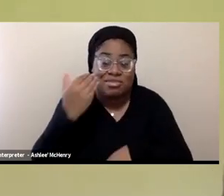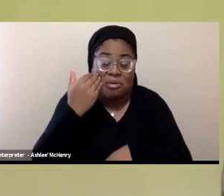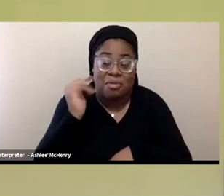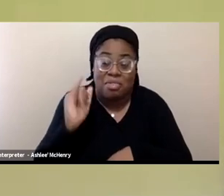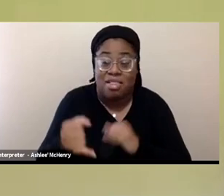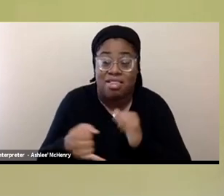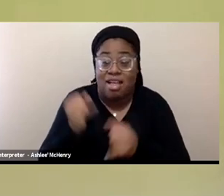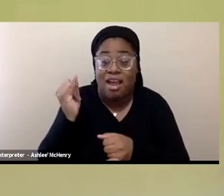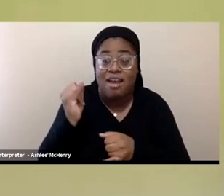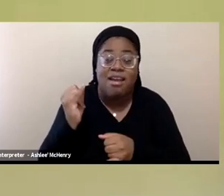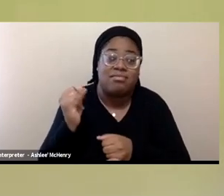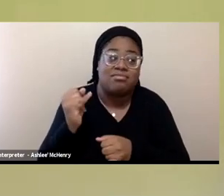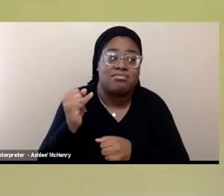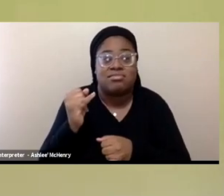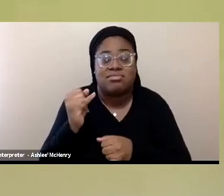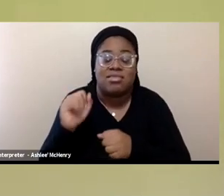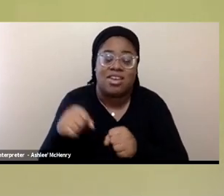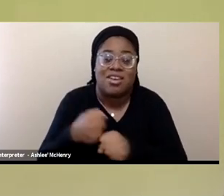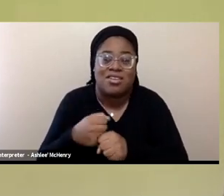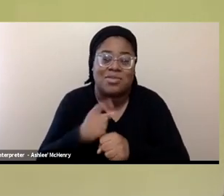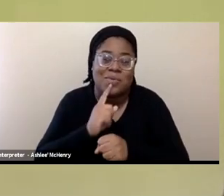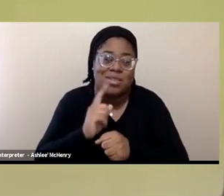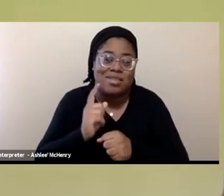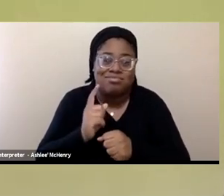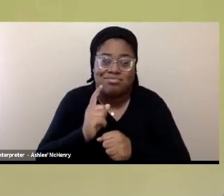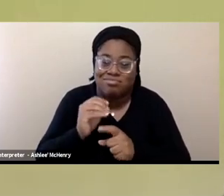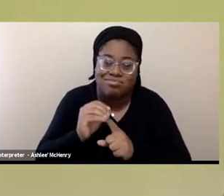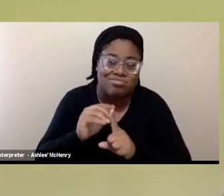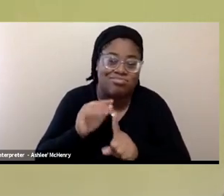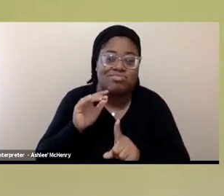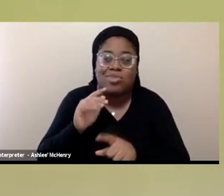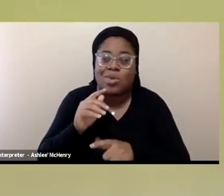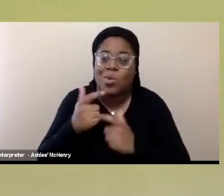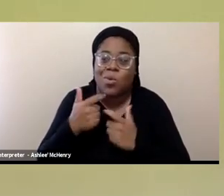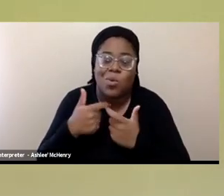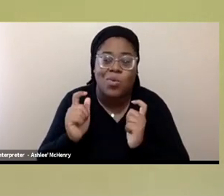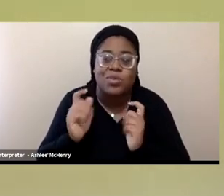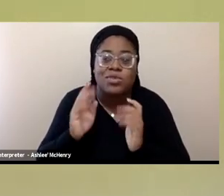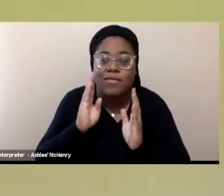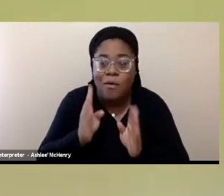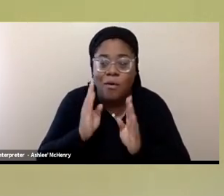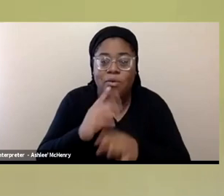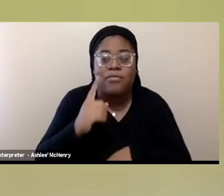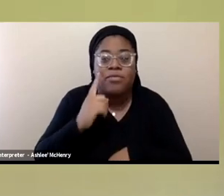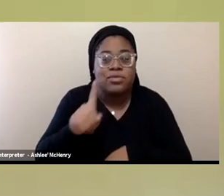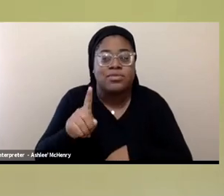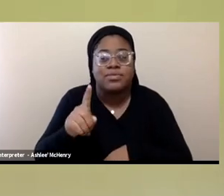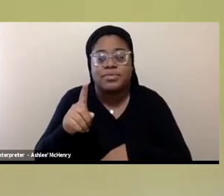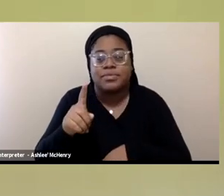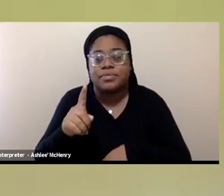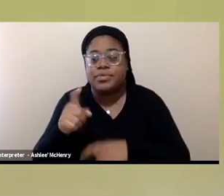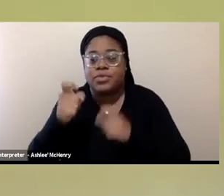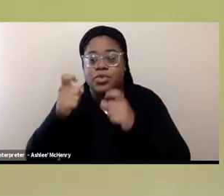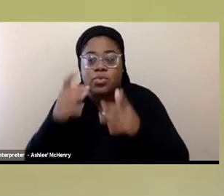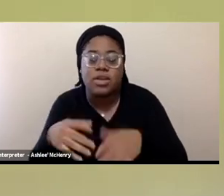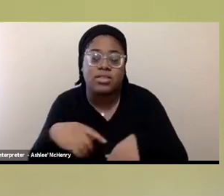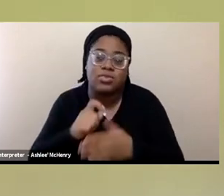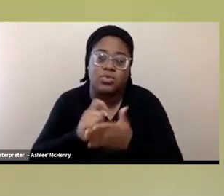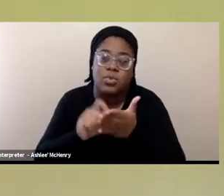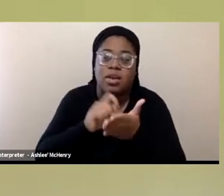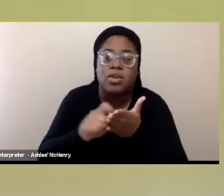last couple of years, it's been a huge focus that for directors and writers and people coming in that we